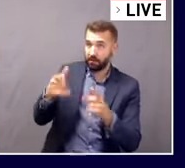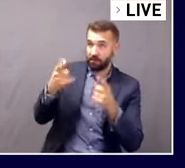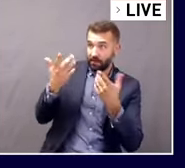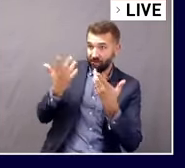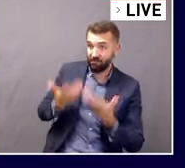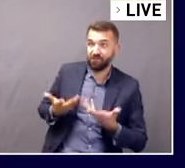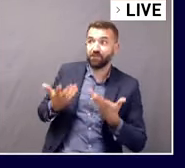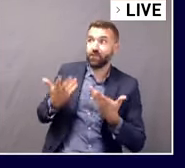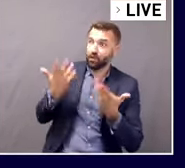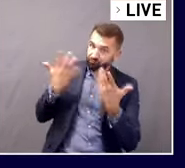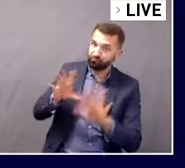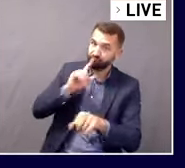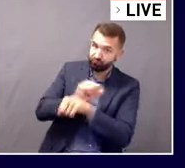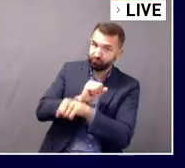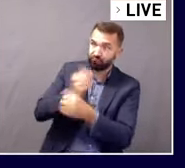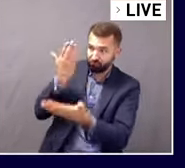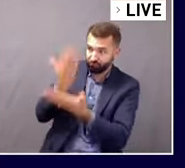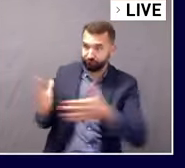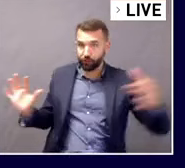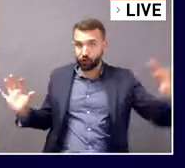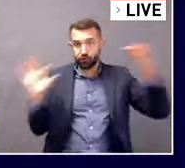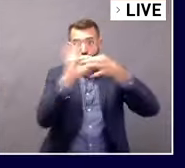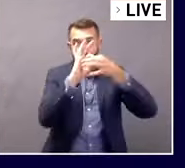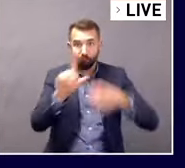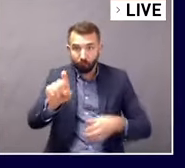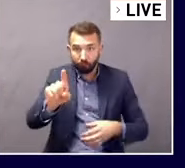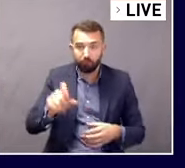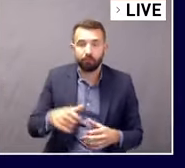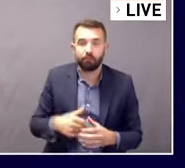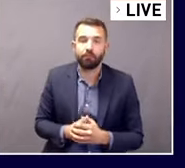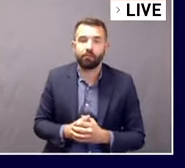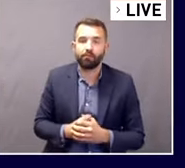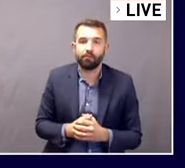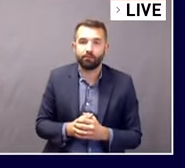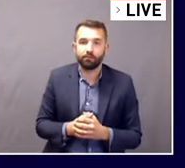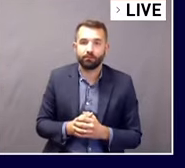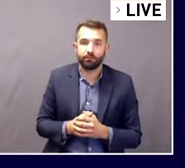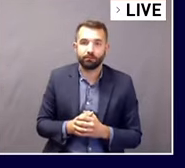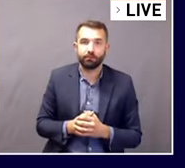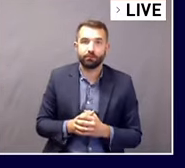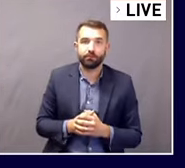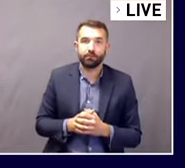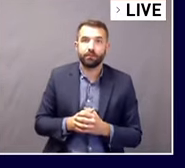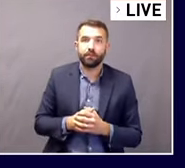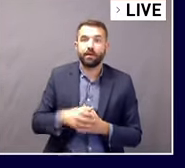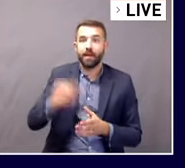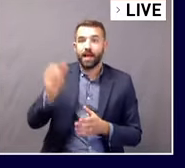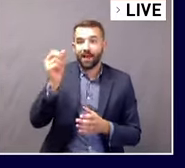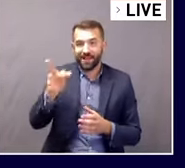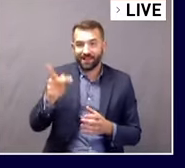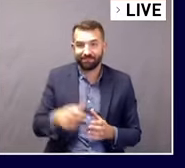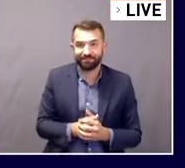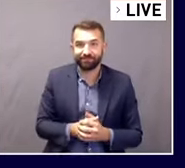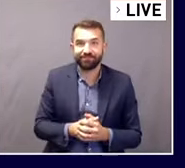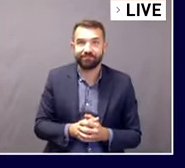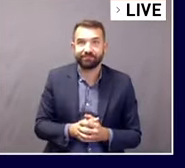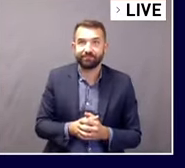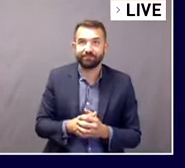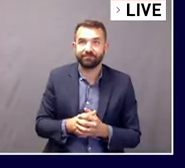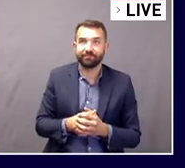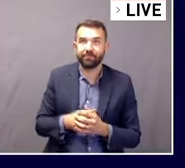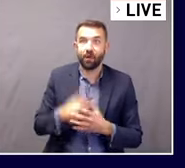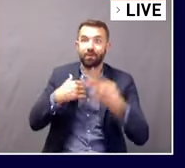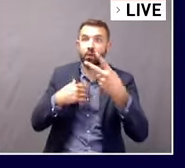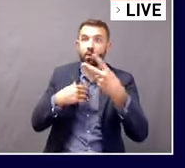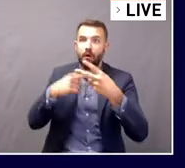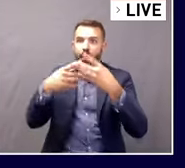between Millinocket and the Calvary Baptist Church. Okay, so Patrick, let's start with the numbers. That was really several questions. Yeah, that's